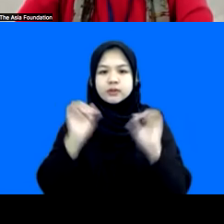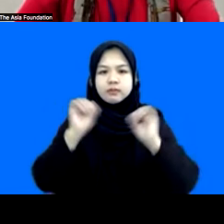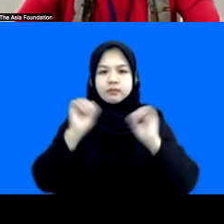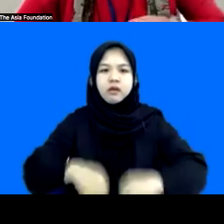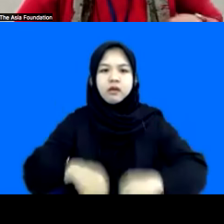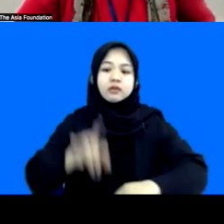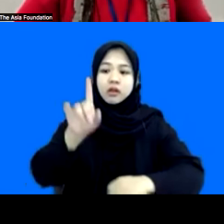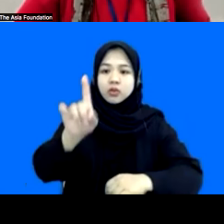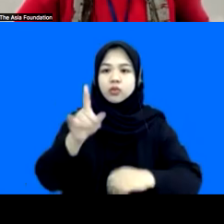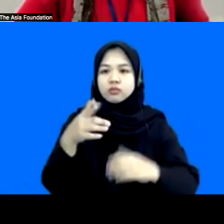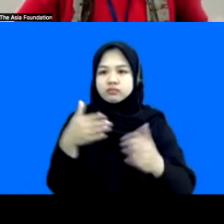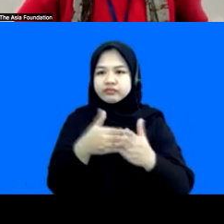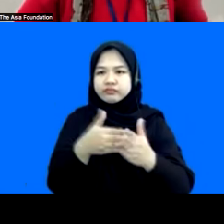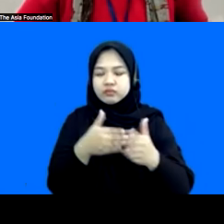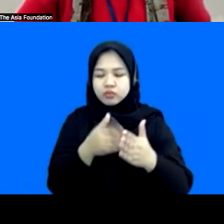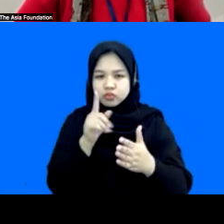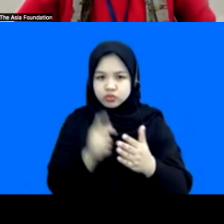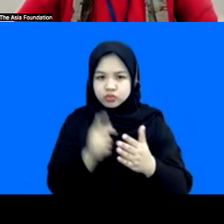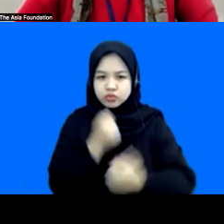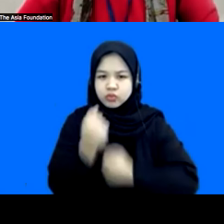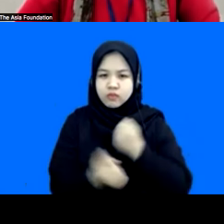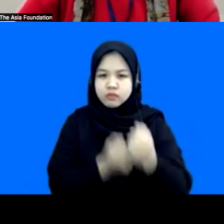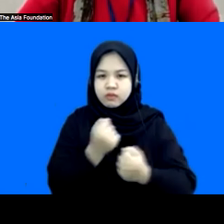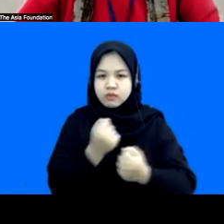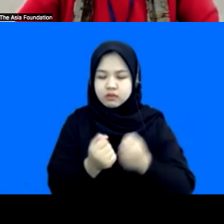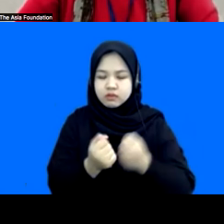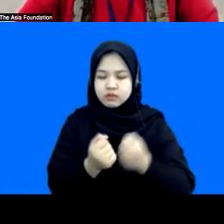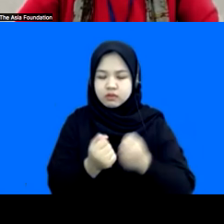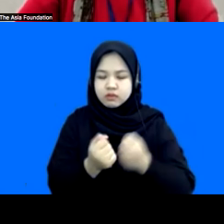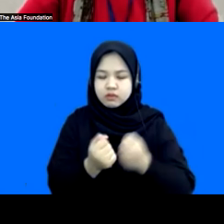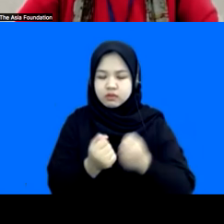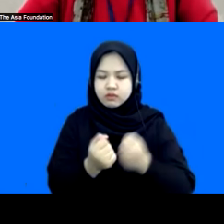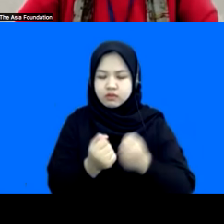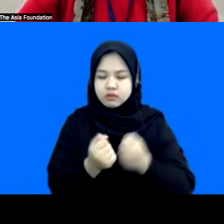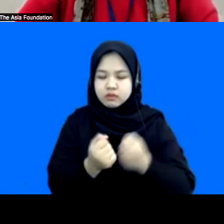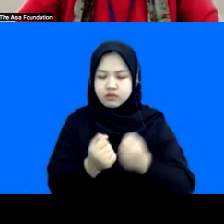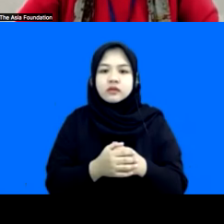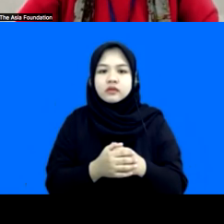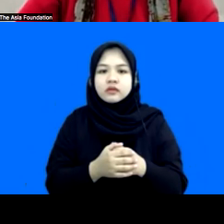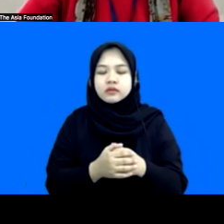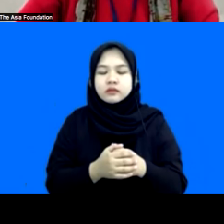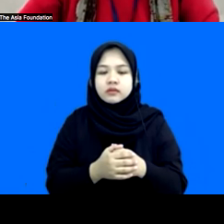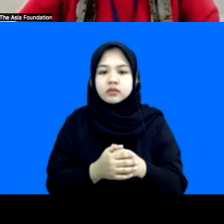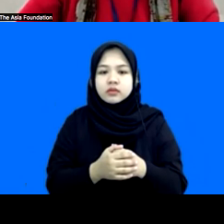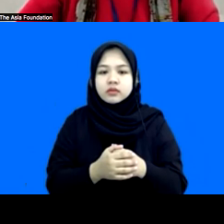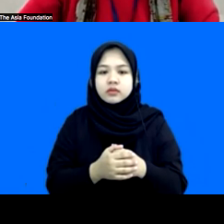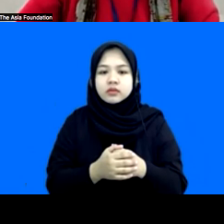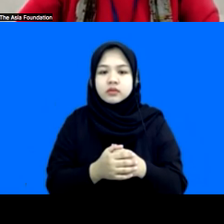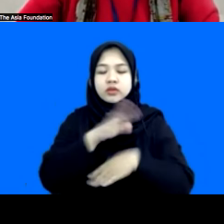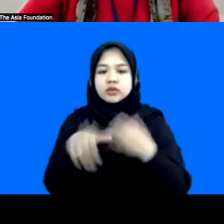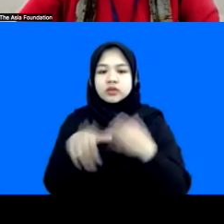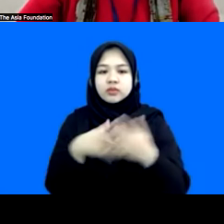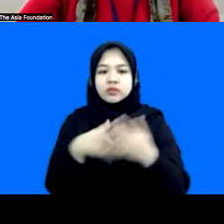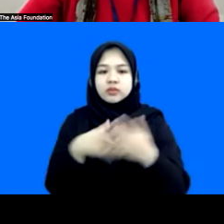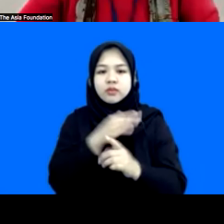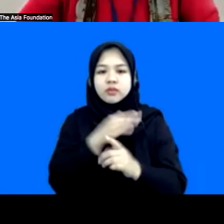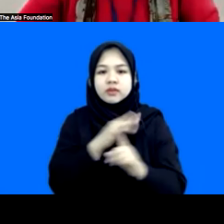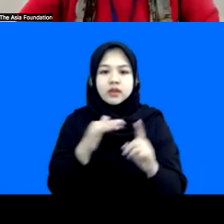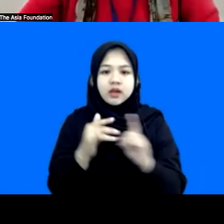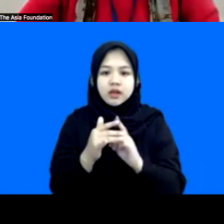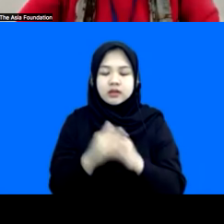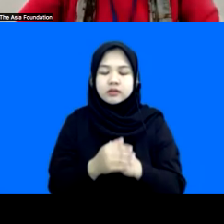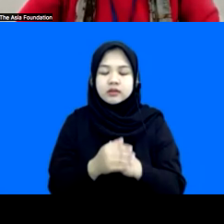point. Addressing these barriers requires efforts to transform negative attitudes, norms, and values towards disadvantaged